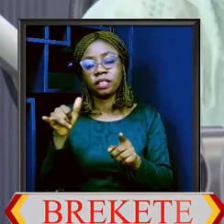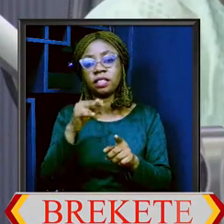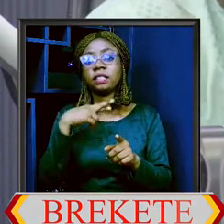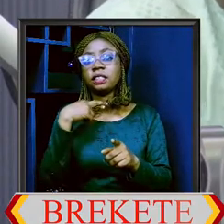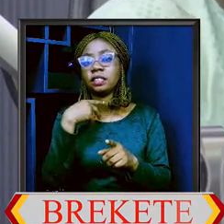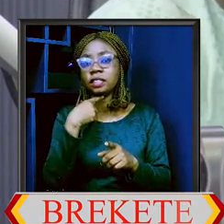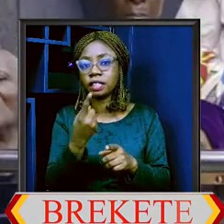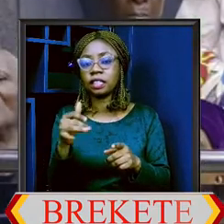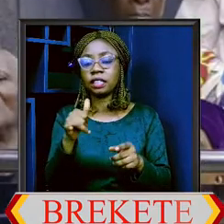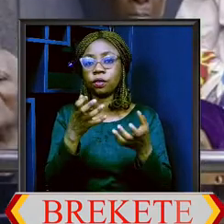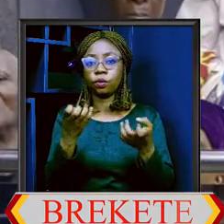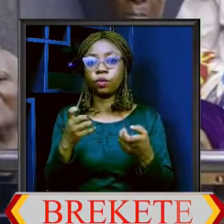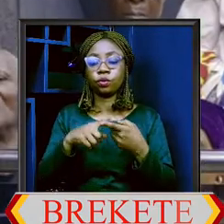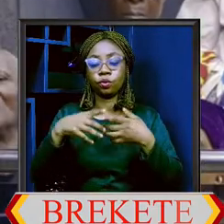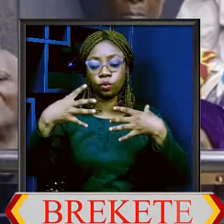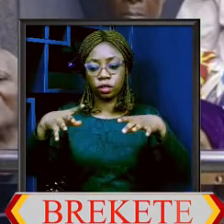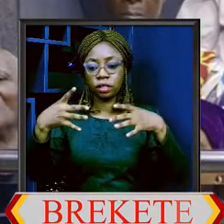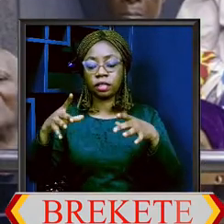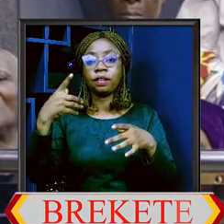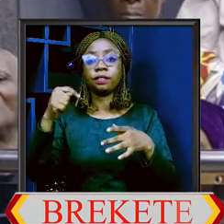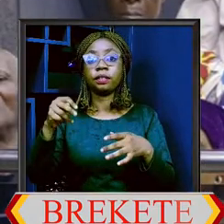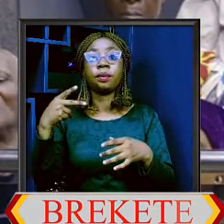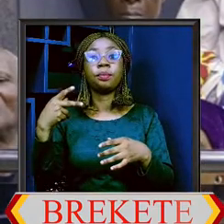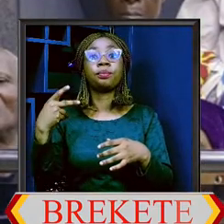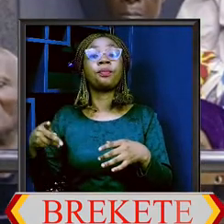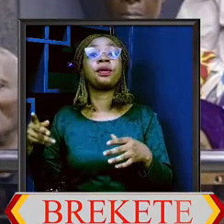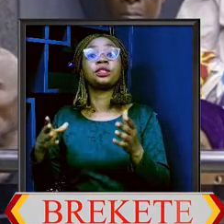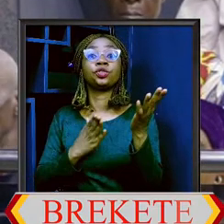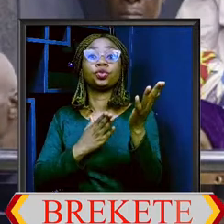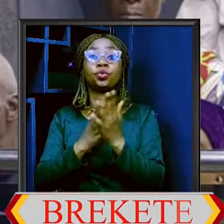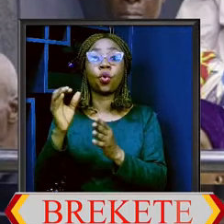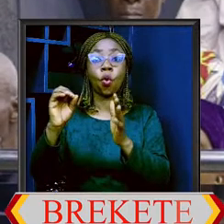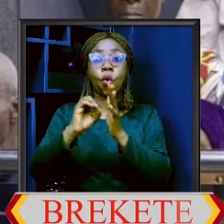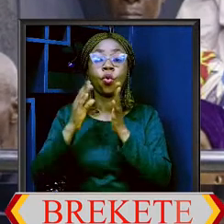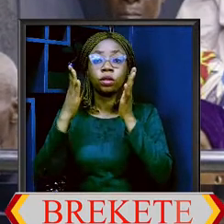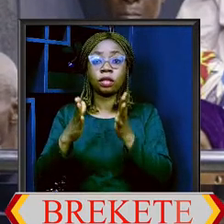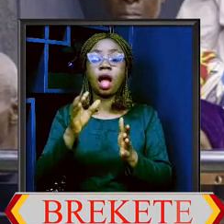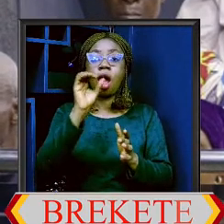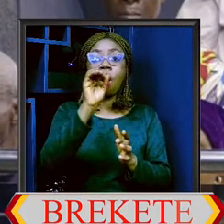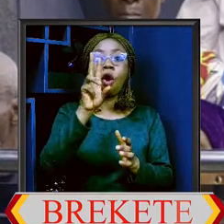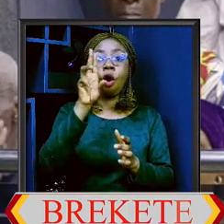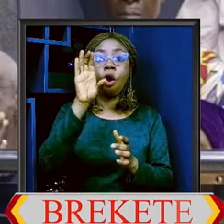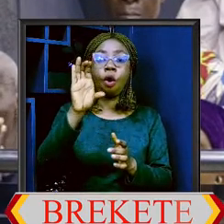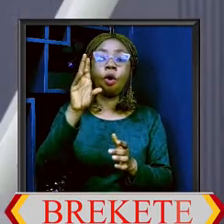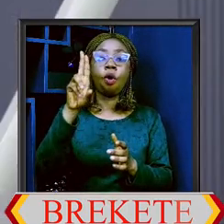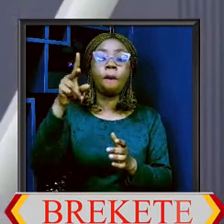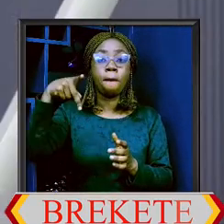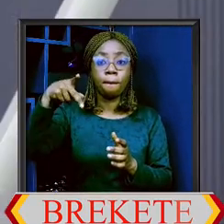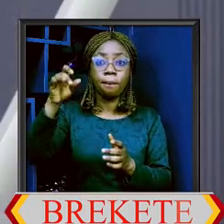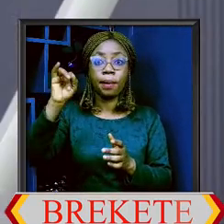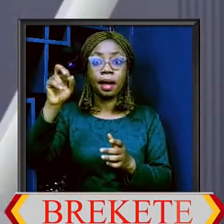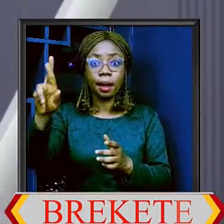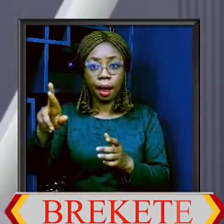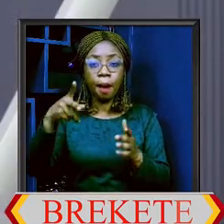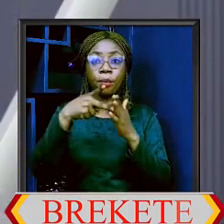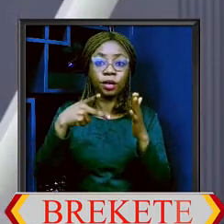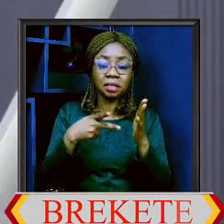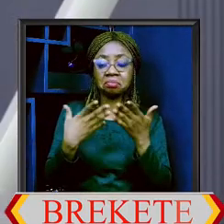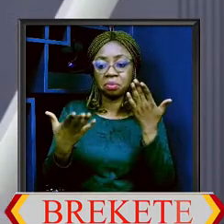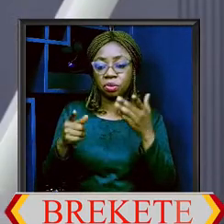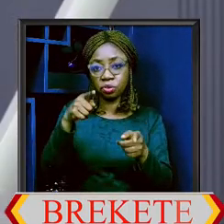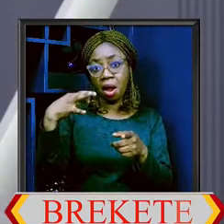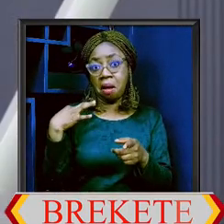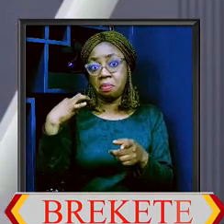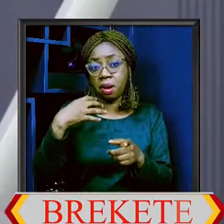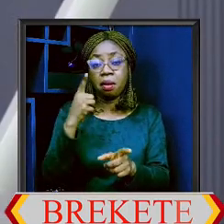talk say they won't sell those properties through owner occupier policy whether you apply properly you do